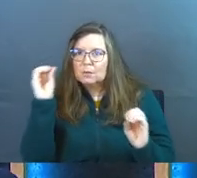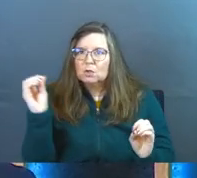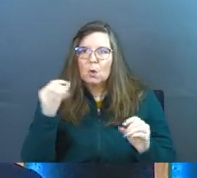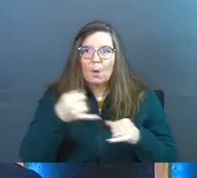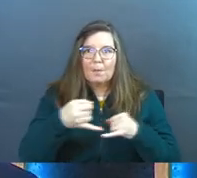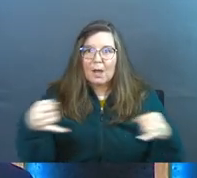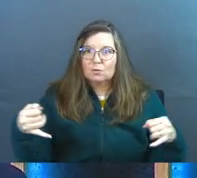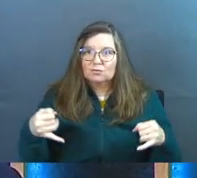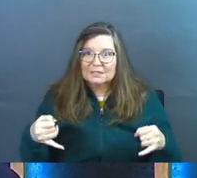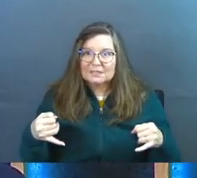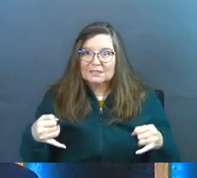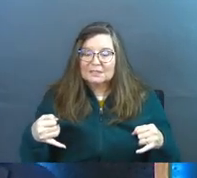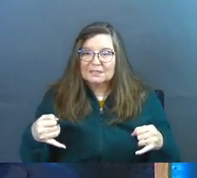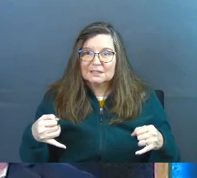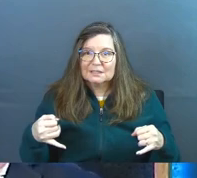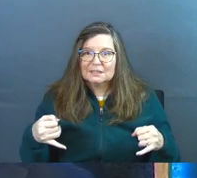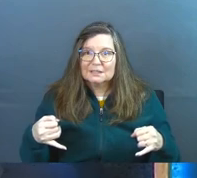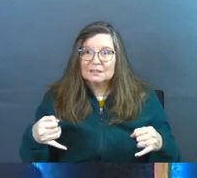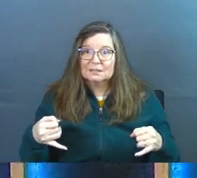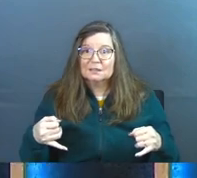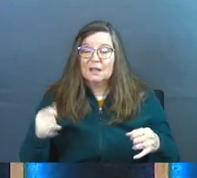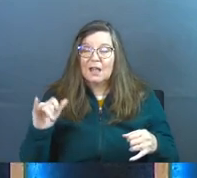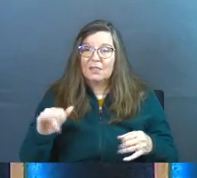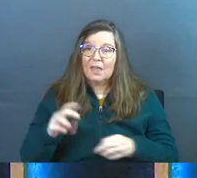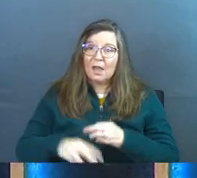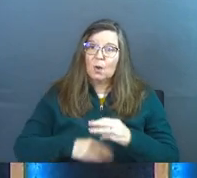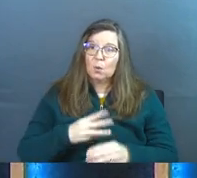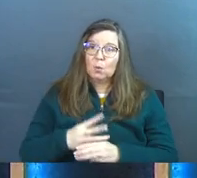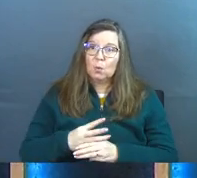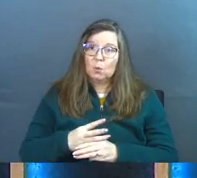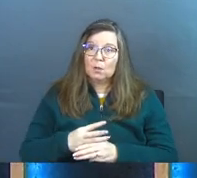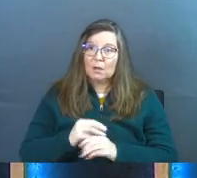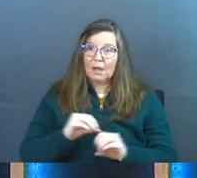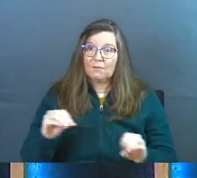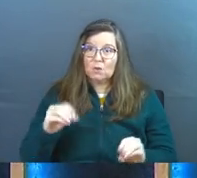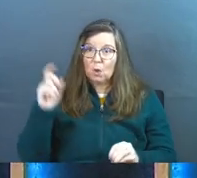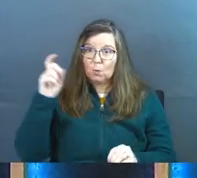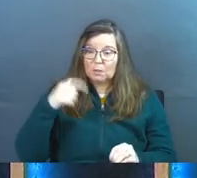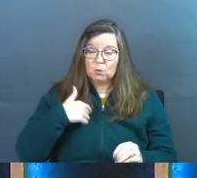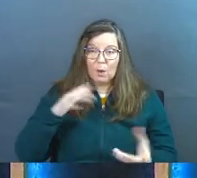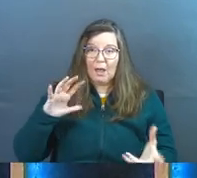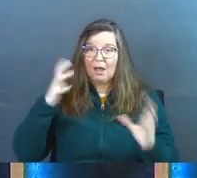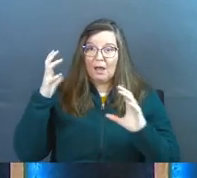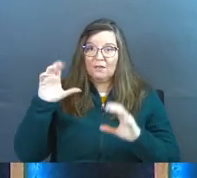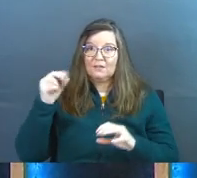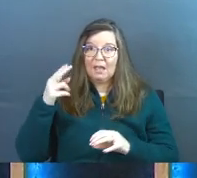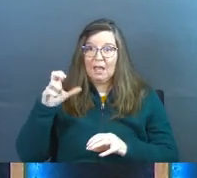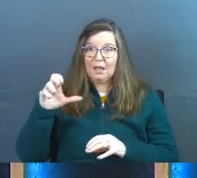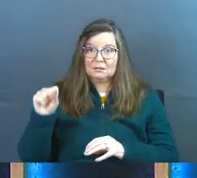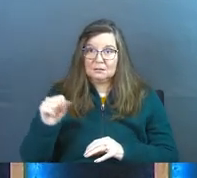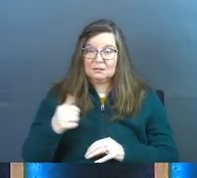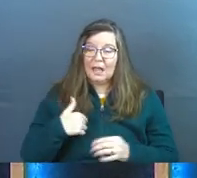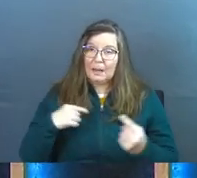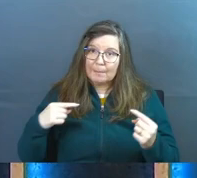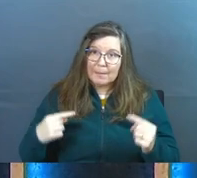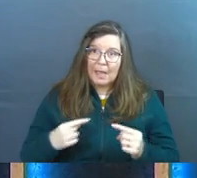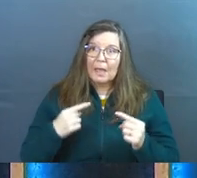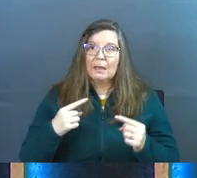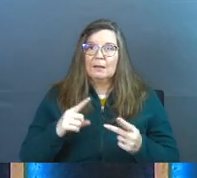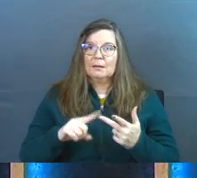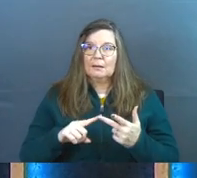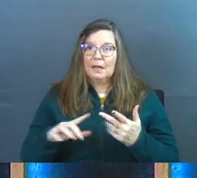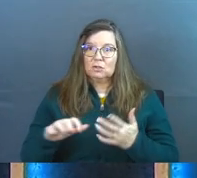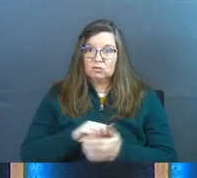no boundaries. And in that world of no wisdom, you have chaos and you have pain and you